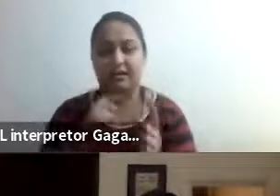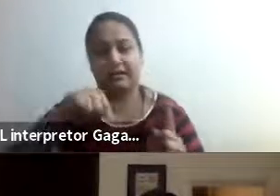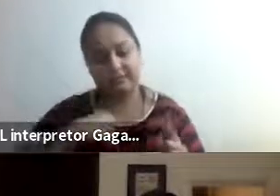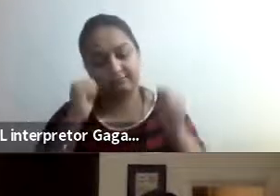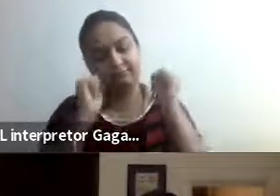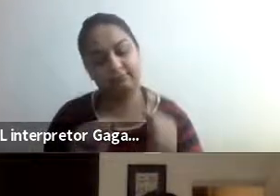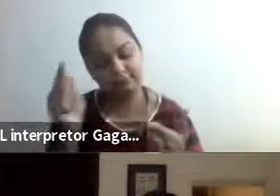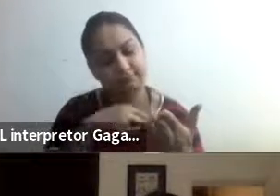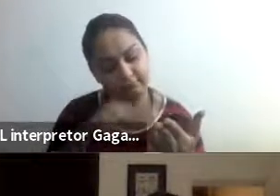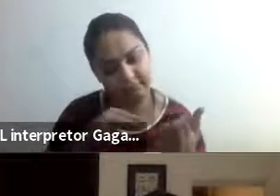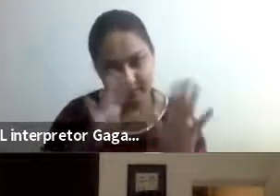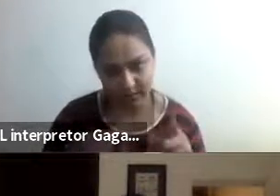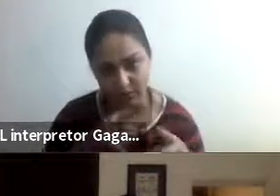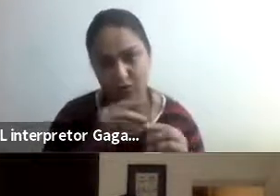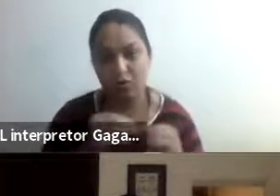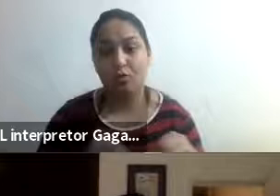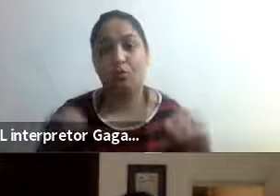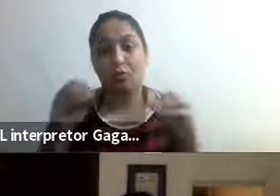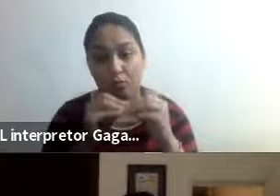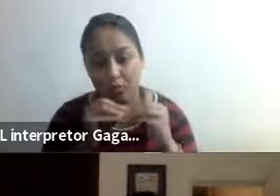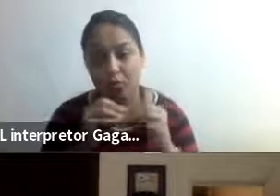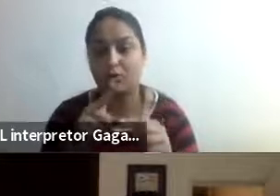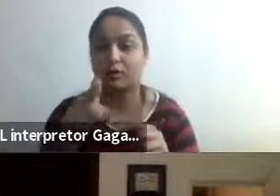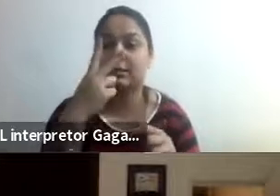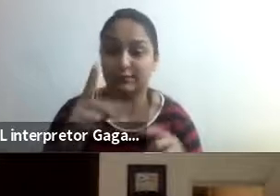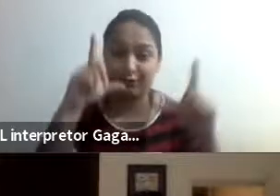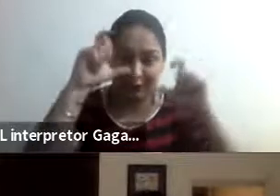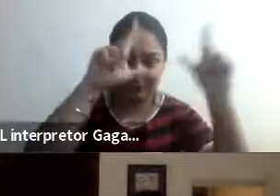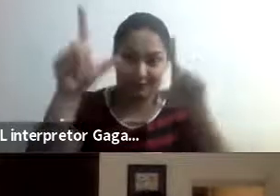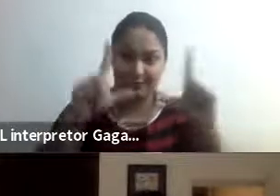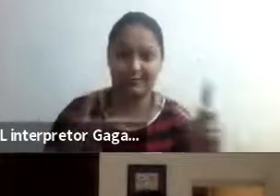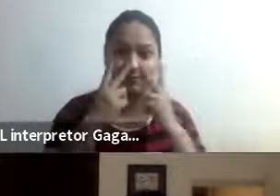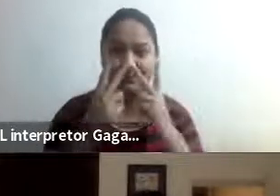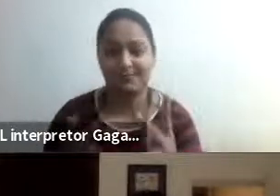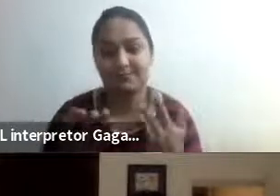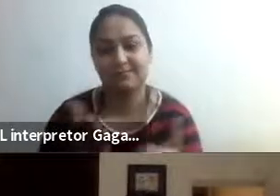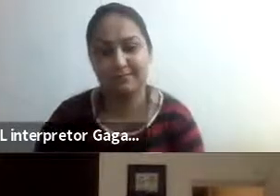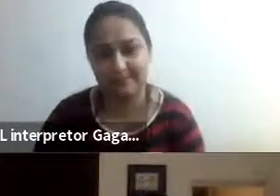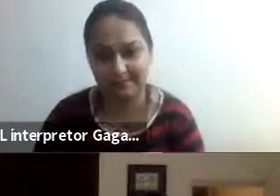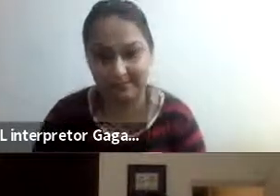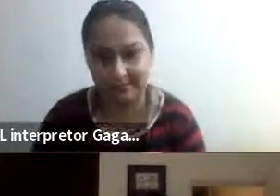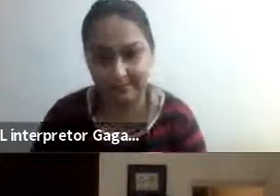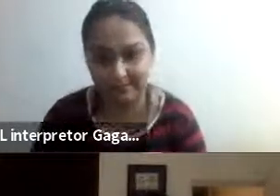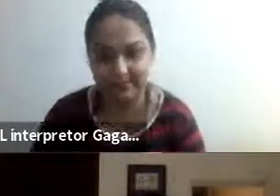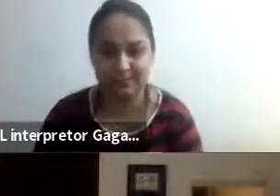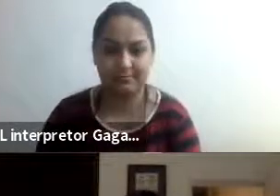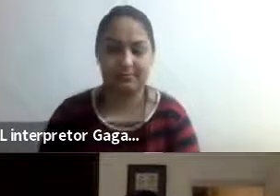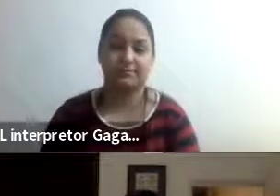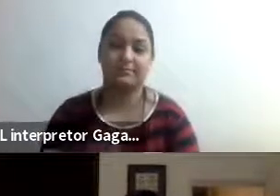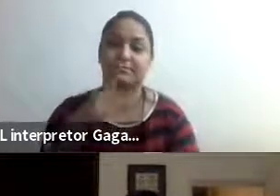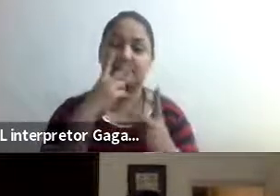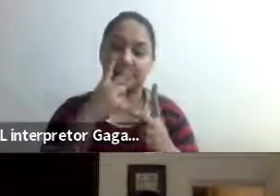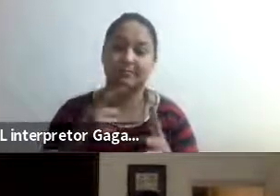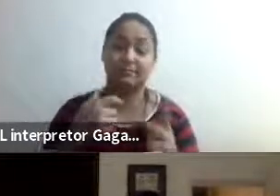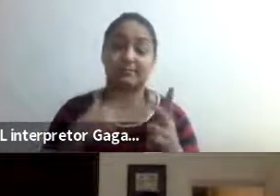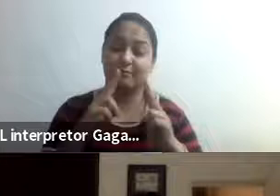works there. And most days, if you visit the museum, you can meet her there. And that is a very